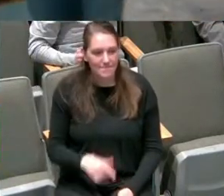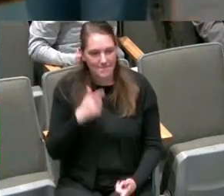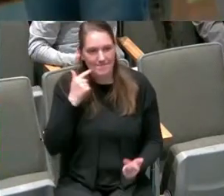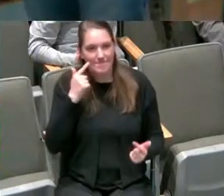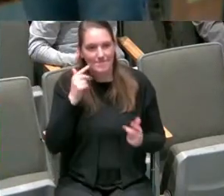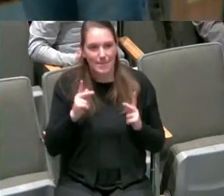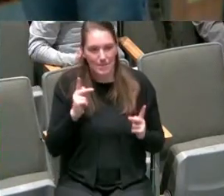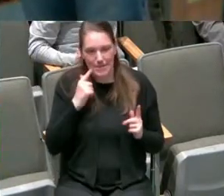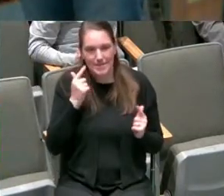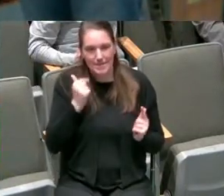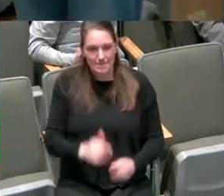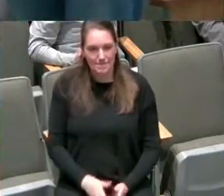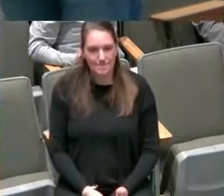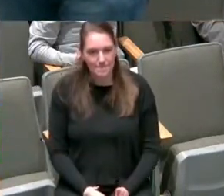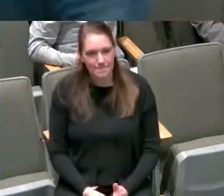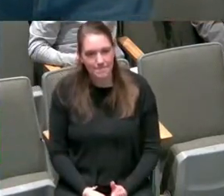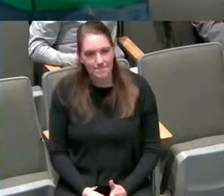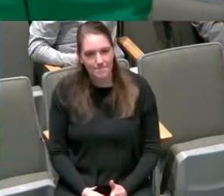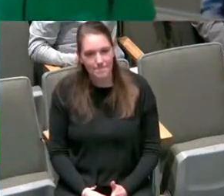thank you